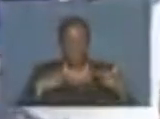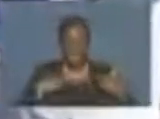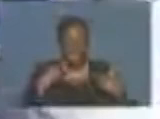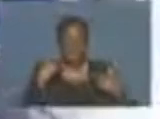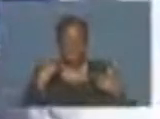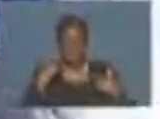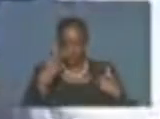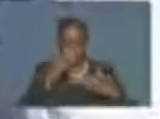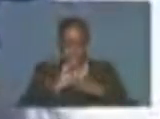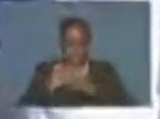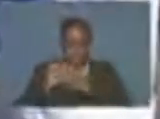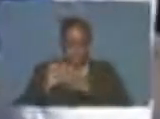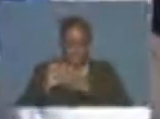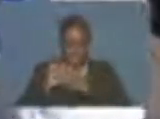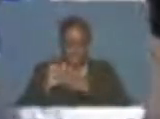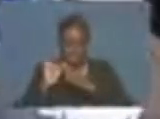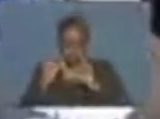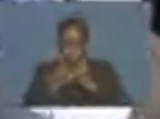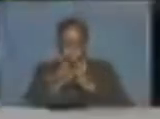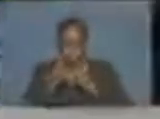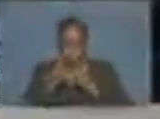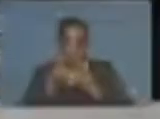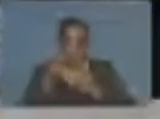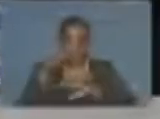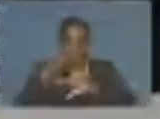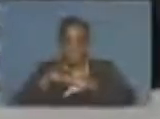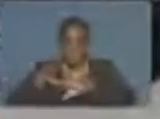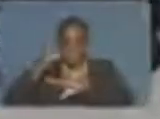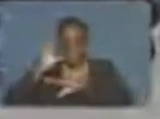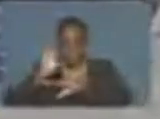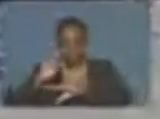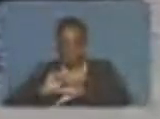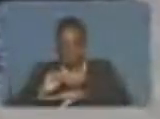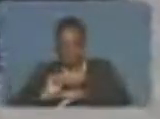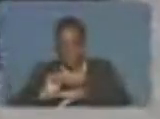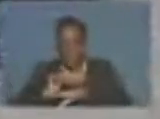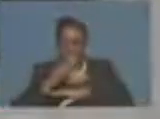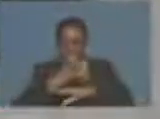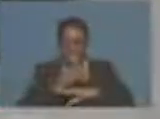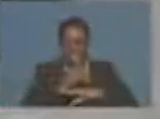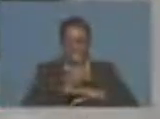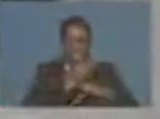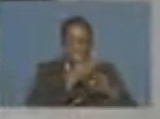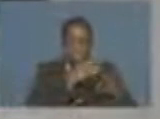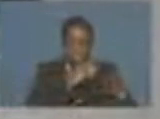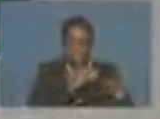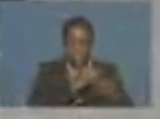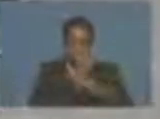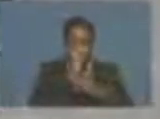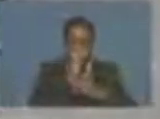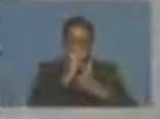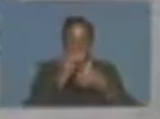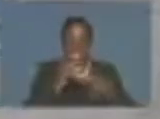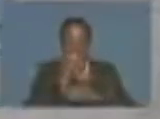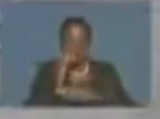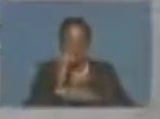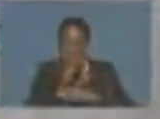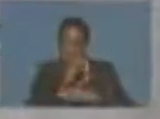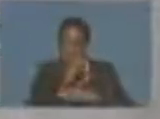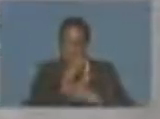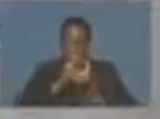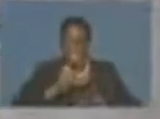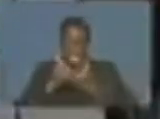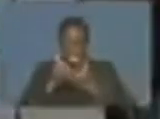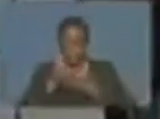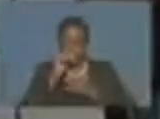business establishments in the community, Bahamas Bus and a Truck and Modernistic Gardens. General Manager of Bahamas Bus and Truck,